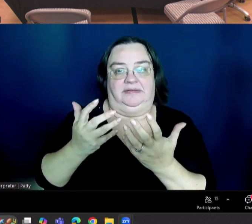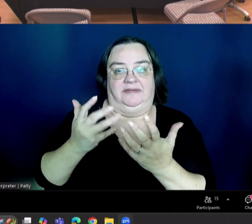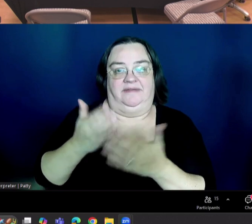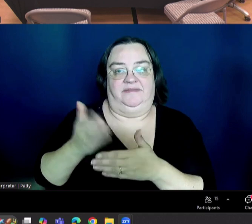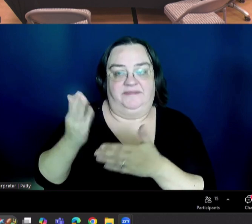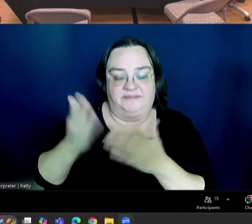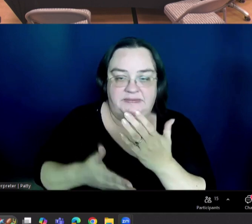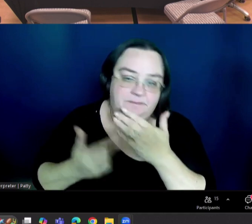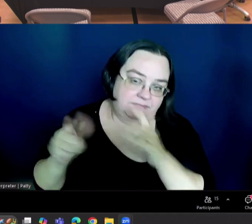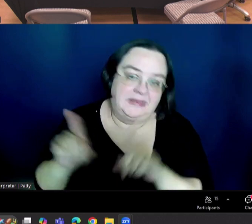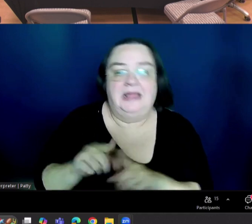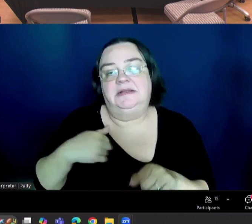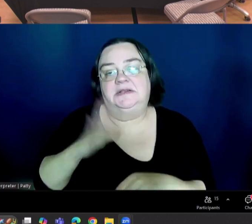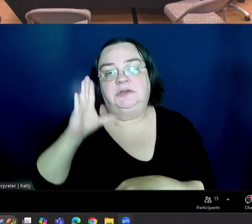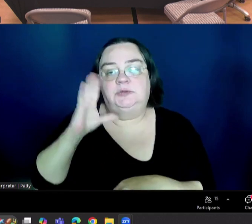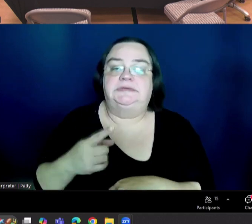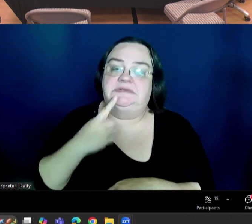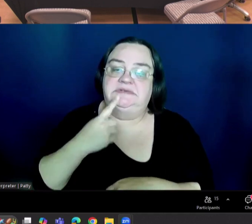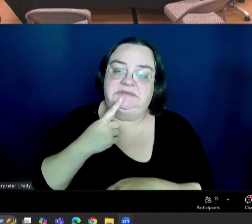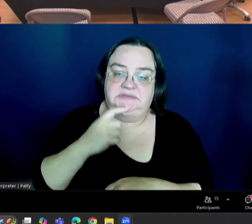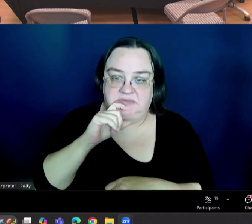as I would say, it failed